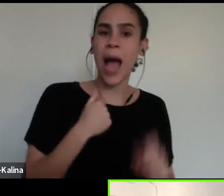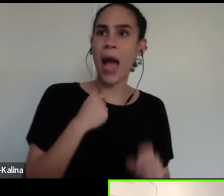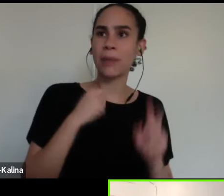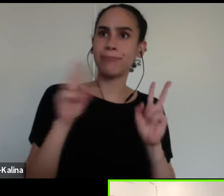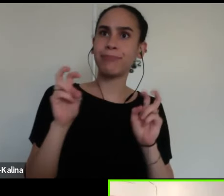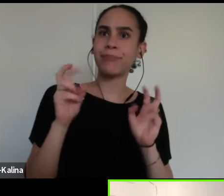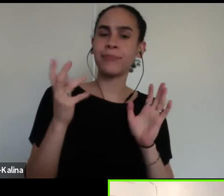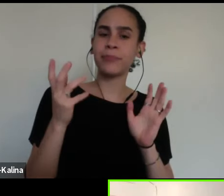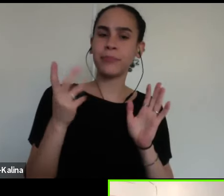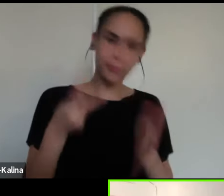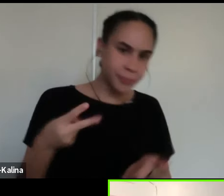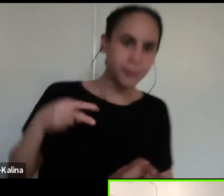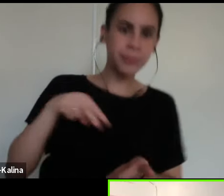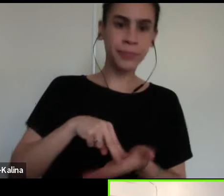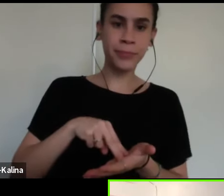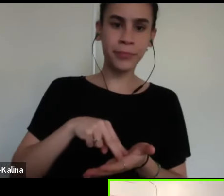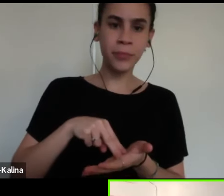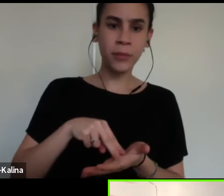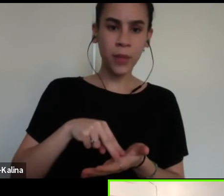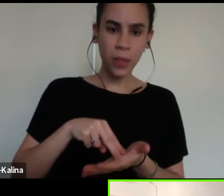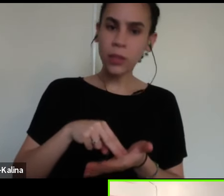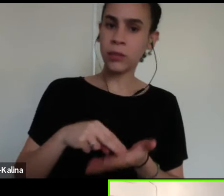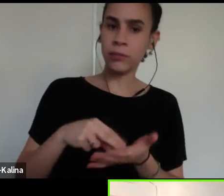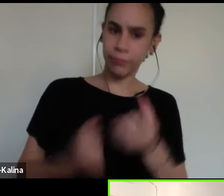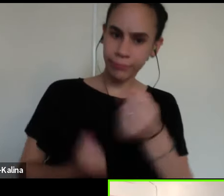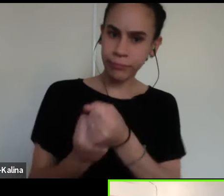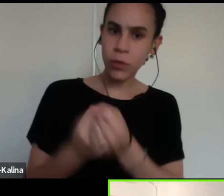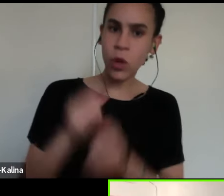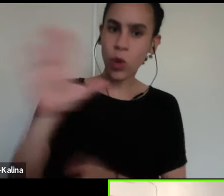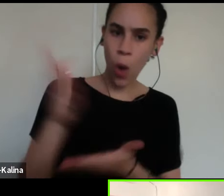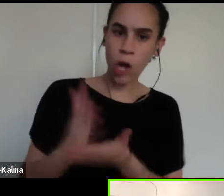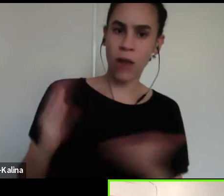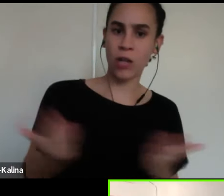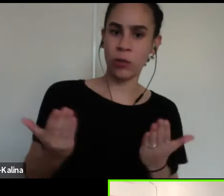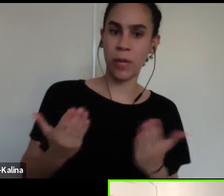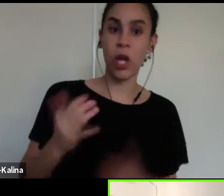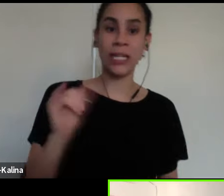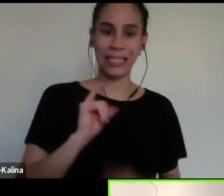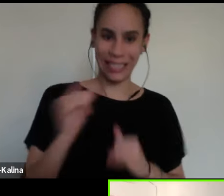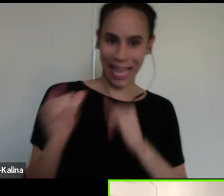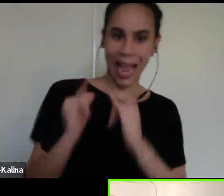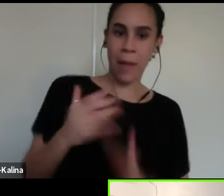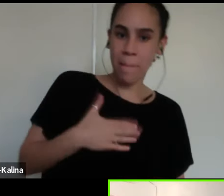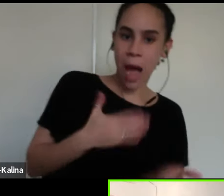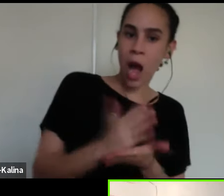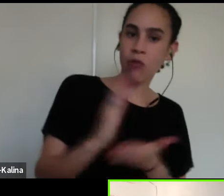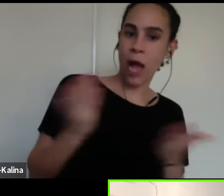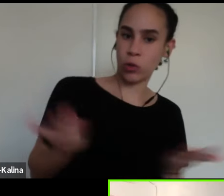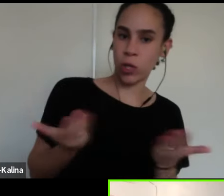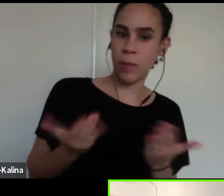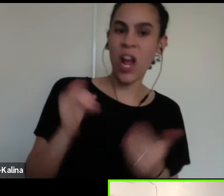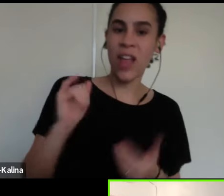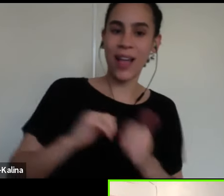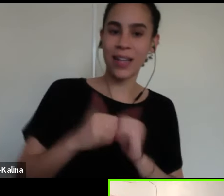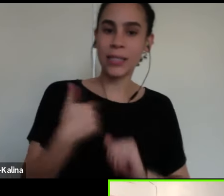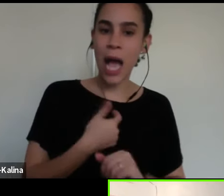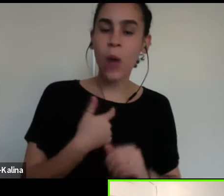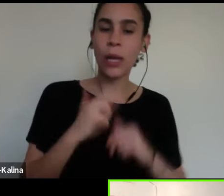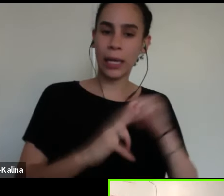your right to be here as much as my right to be here, that is how we build allyship into our community and culture.